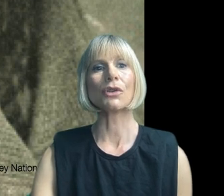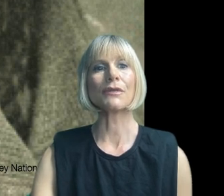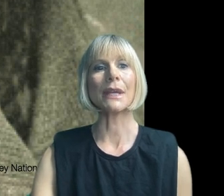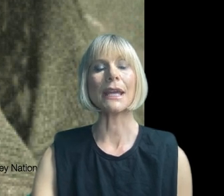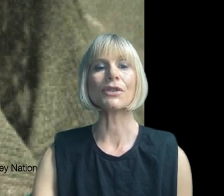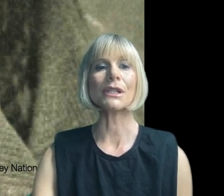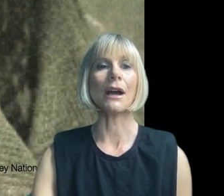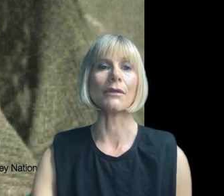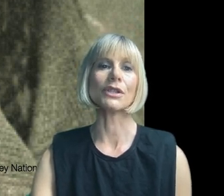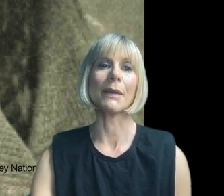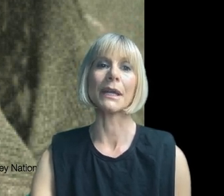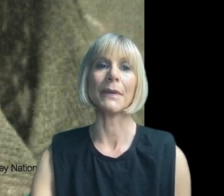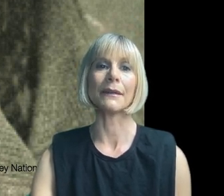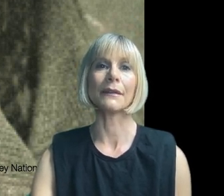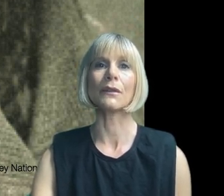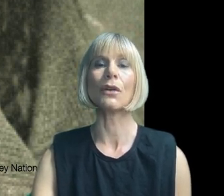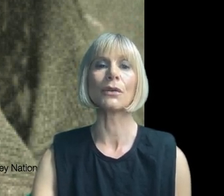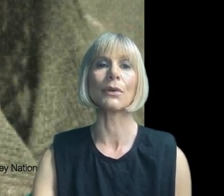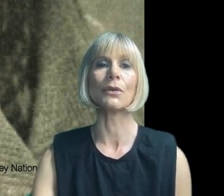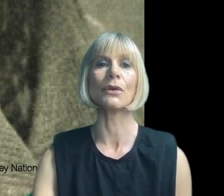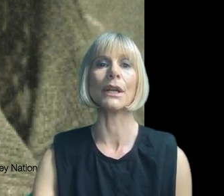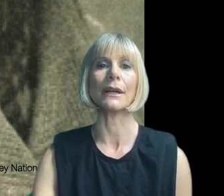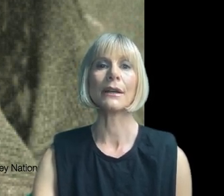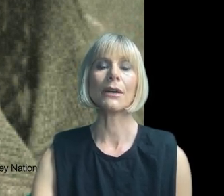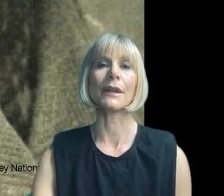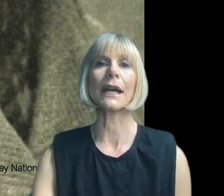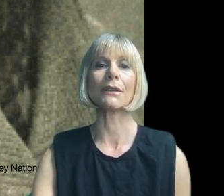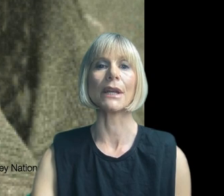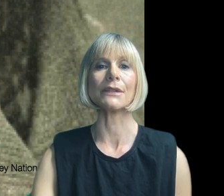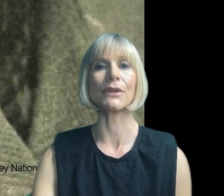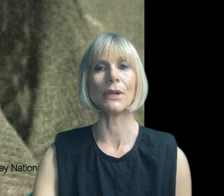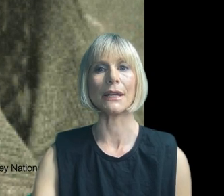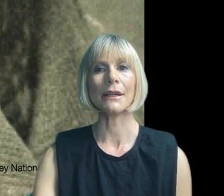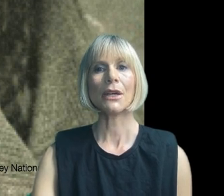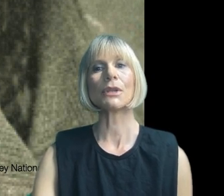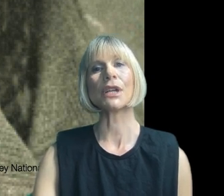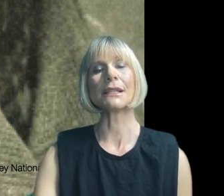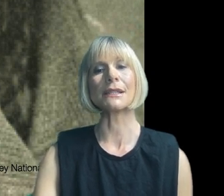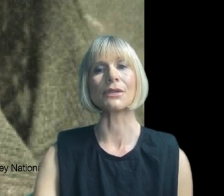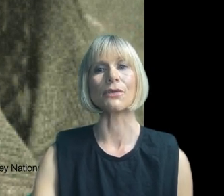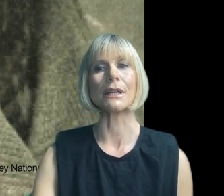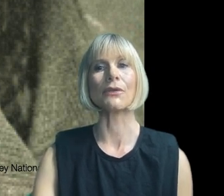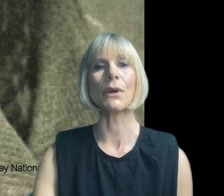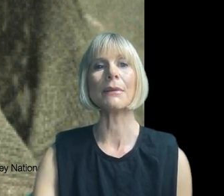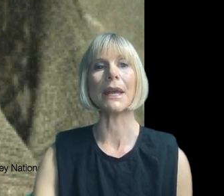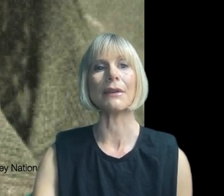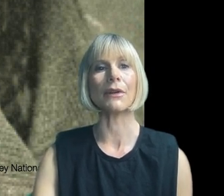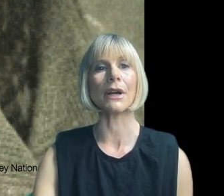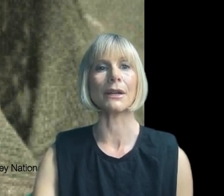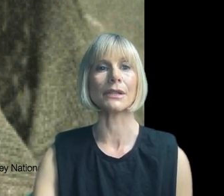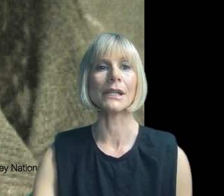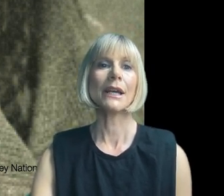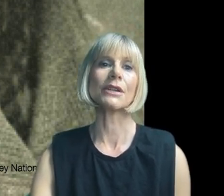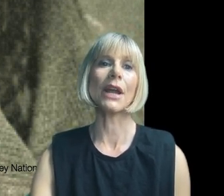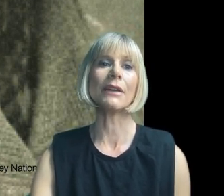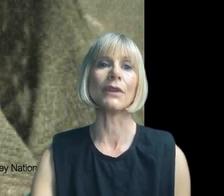draws from the ancient Irish epic myth the Thón Bó Cúlinea, or the Cattle Raid of Cúli, which tells the story of Queen Maeve